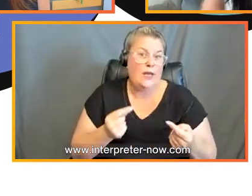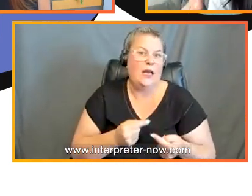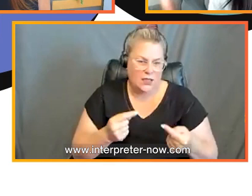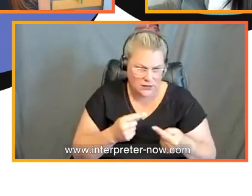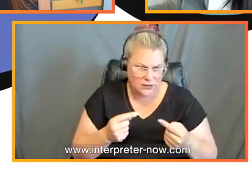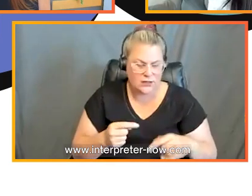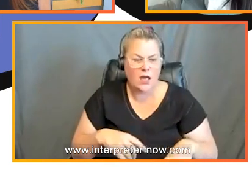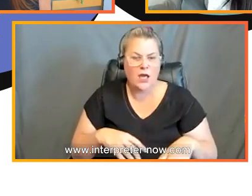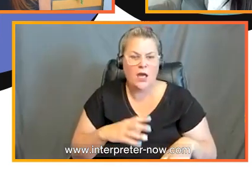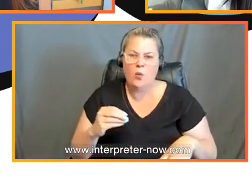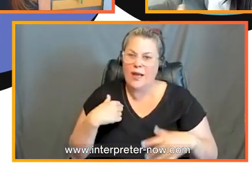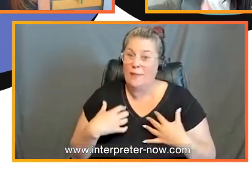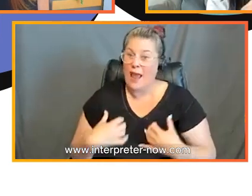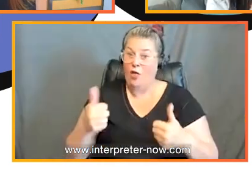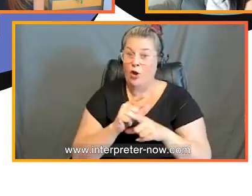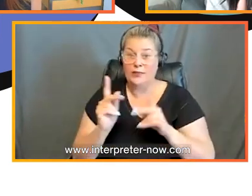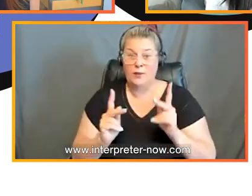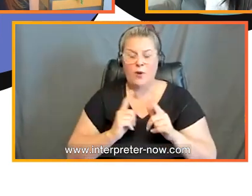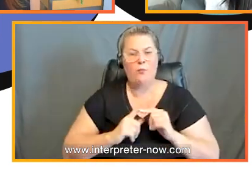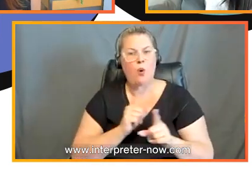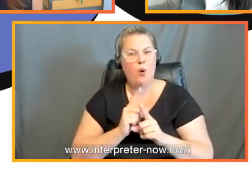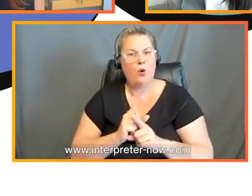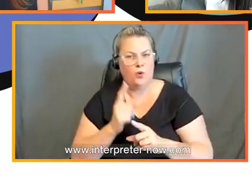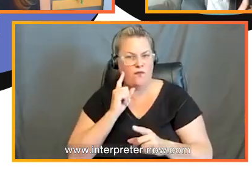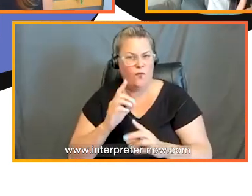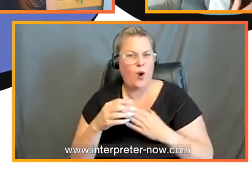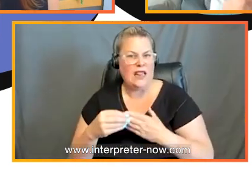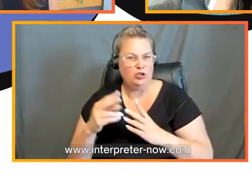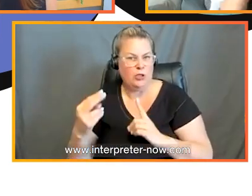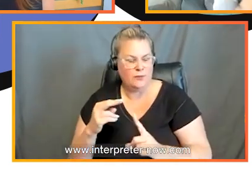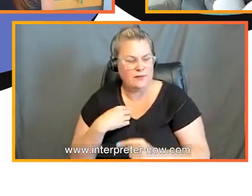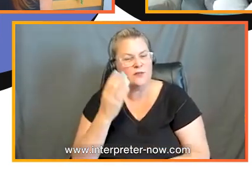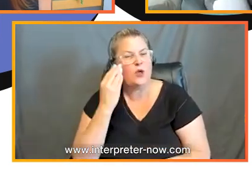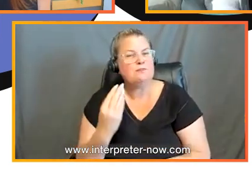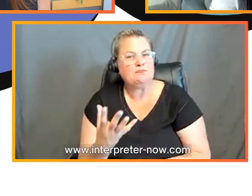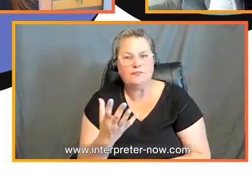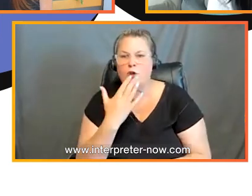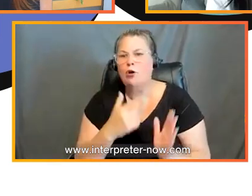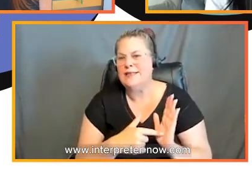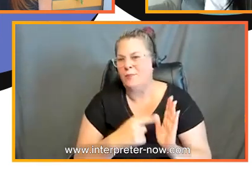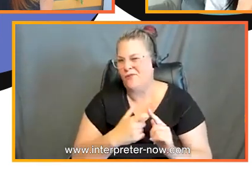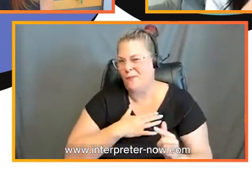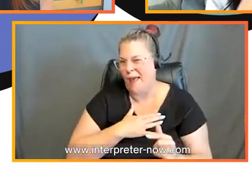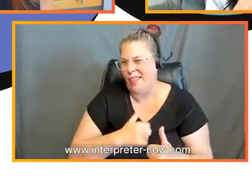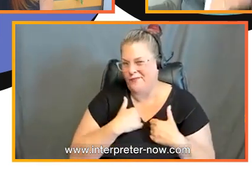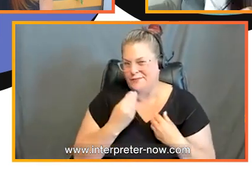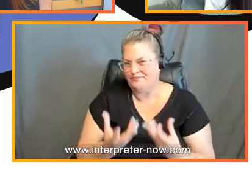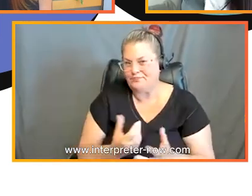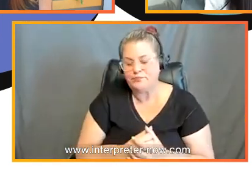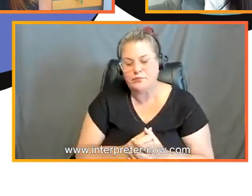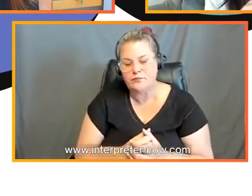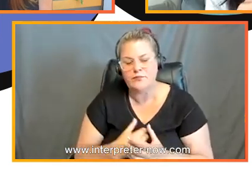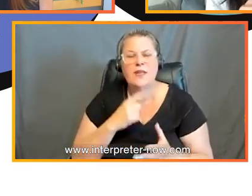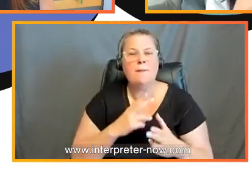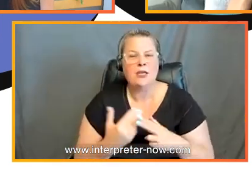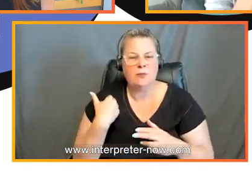would also serve from a leadership perspective. And so let me give you a good example from my own life. I mentioned earlier the PPA